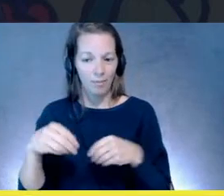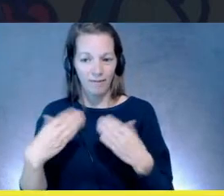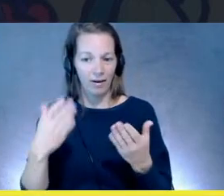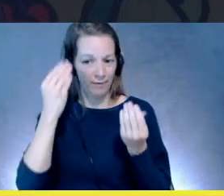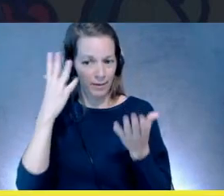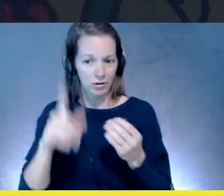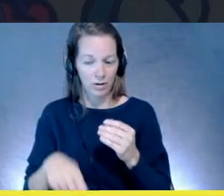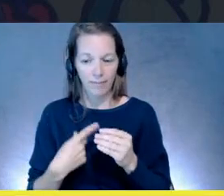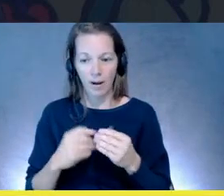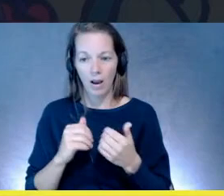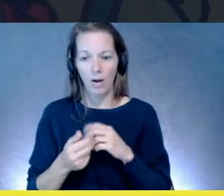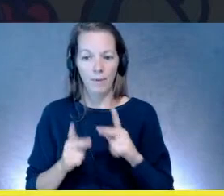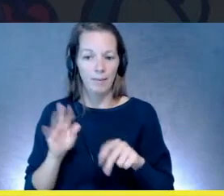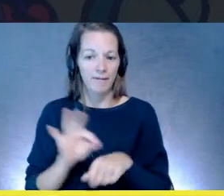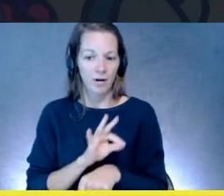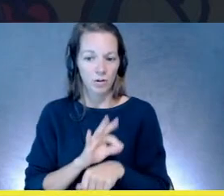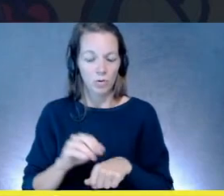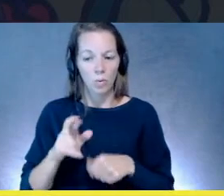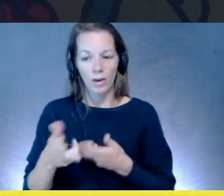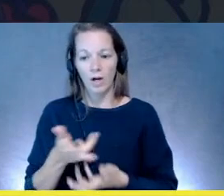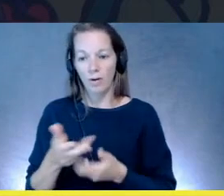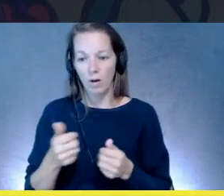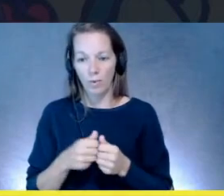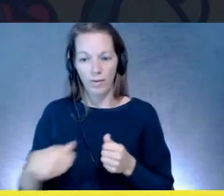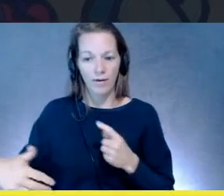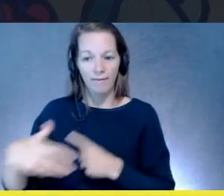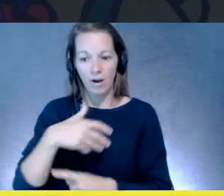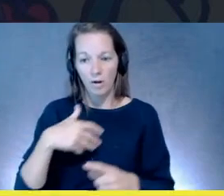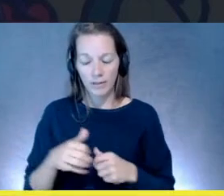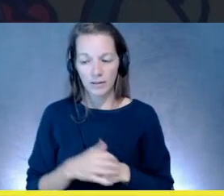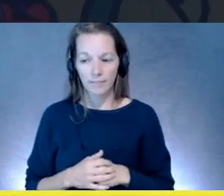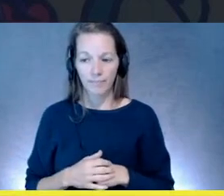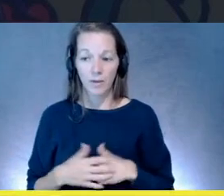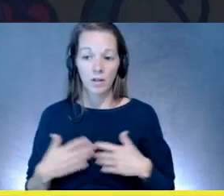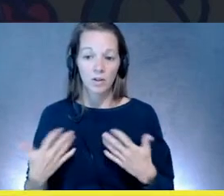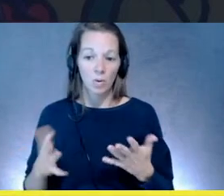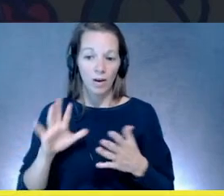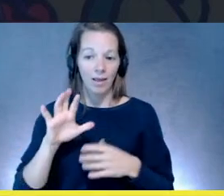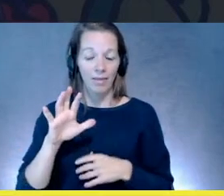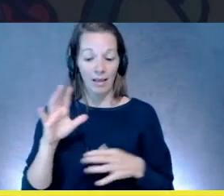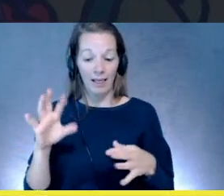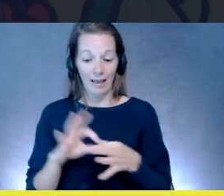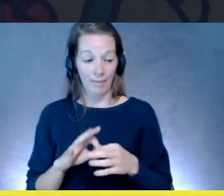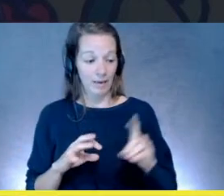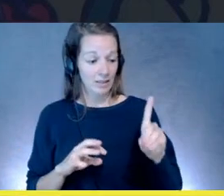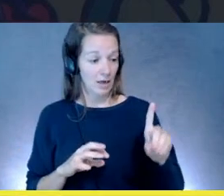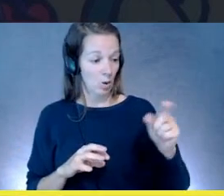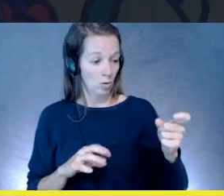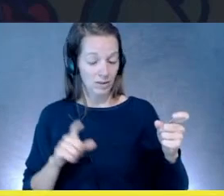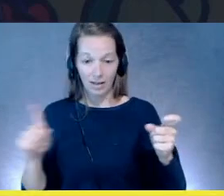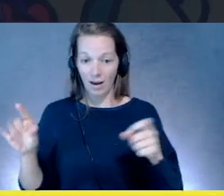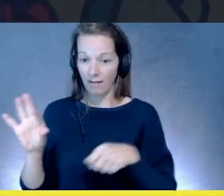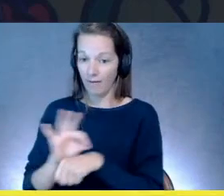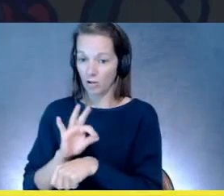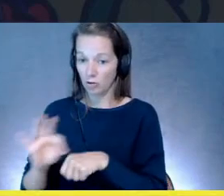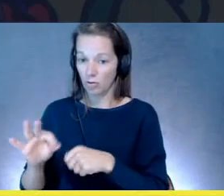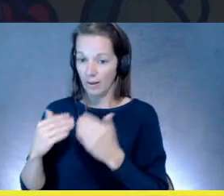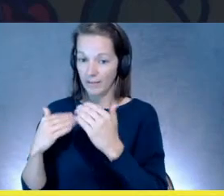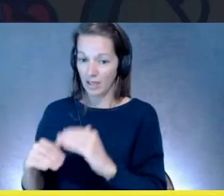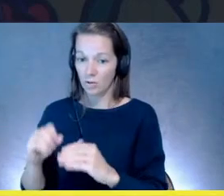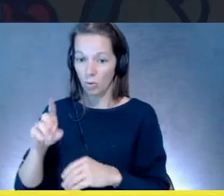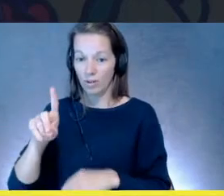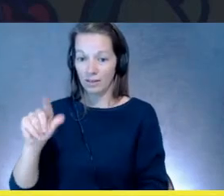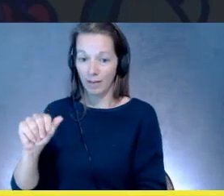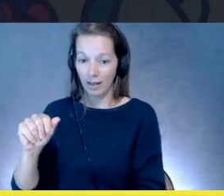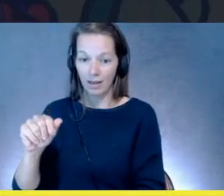how people function or interact with their environments. So the link between diagnoses and functional limitation or disability is